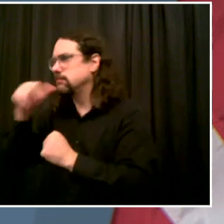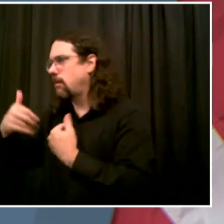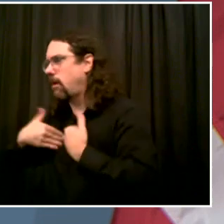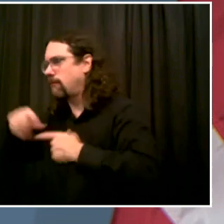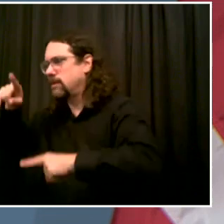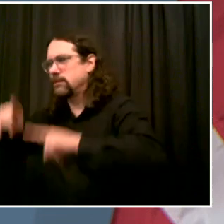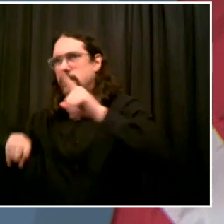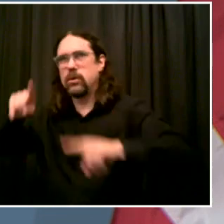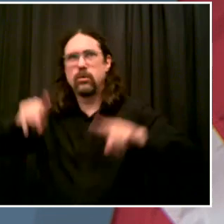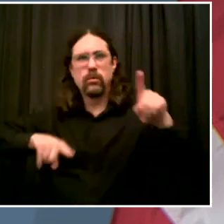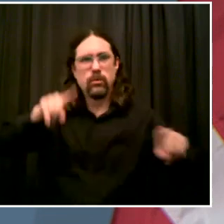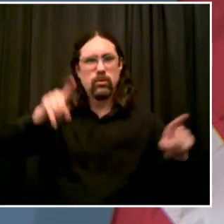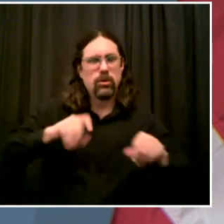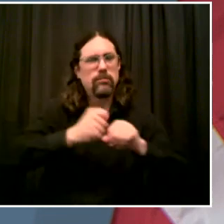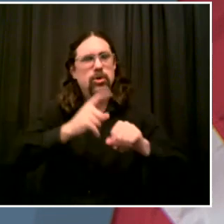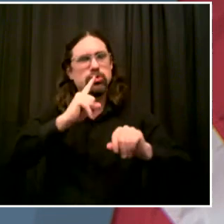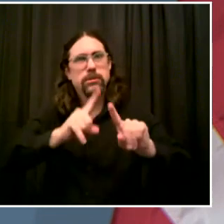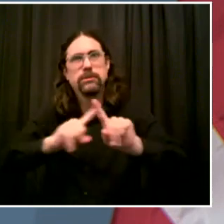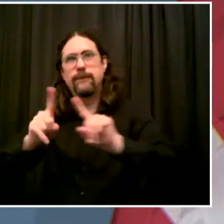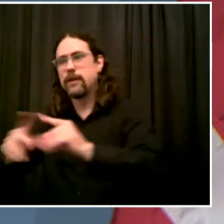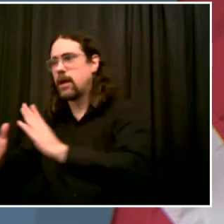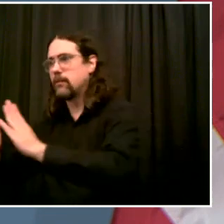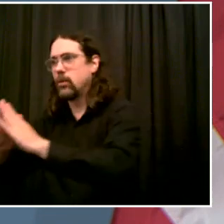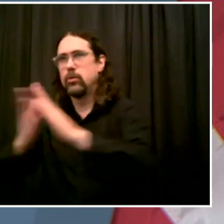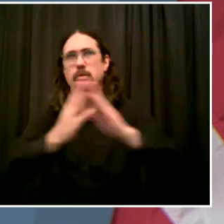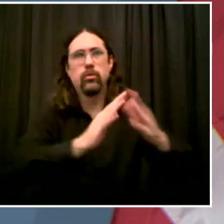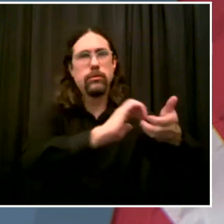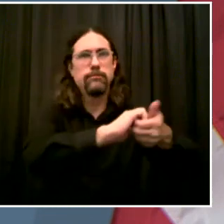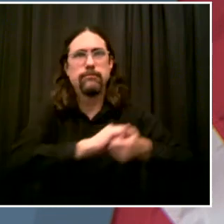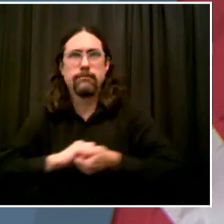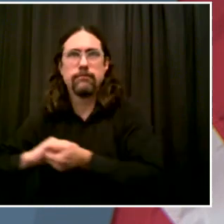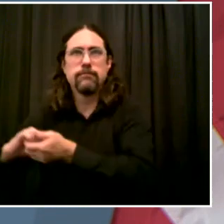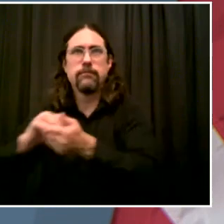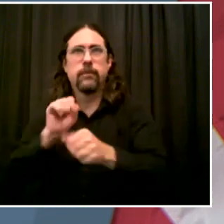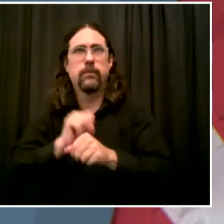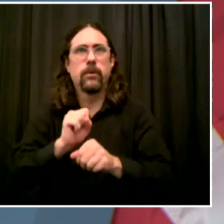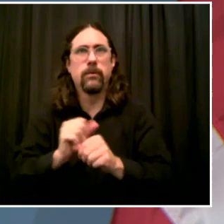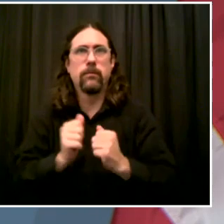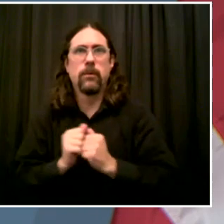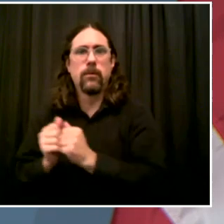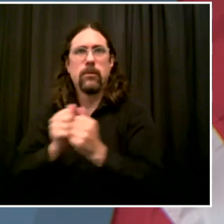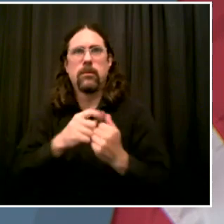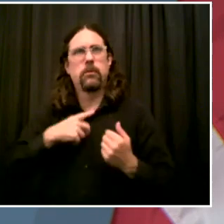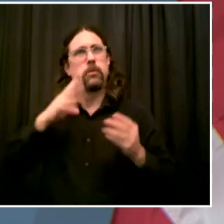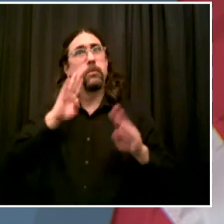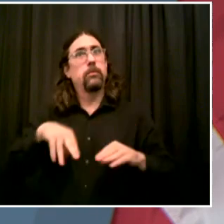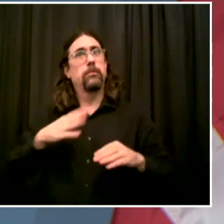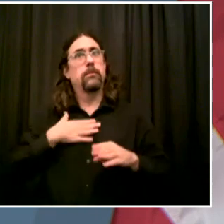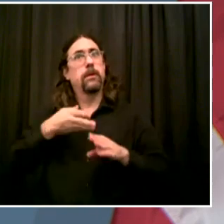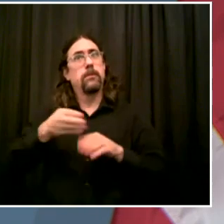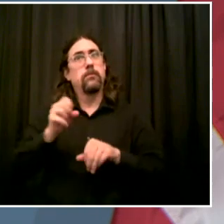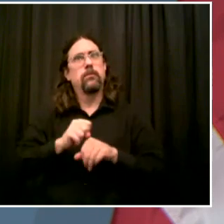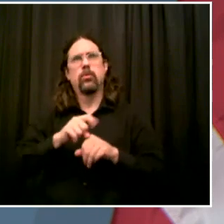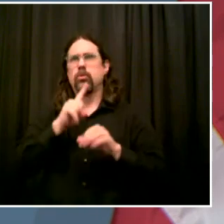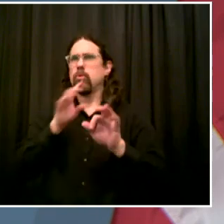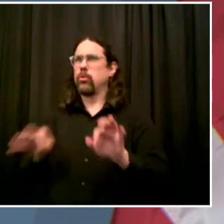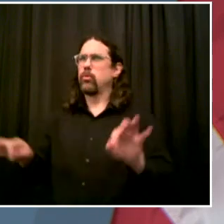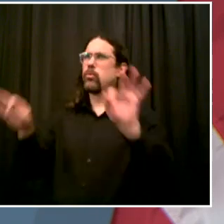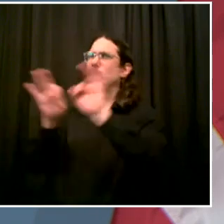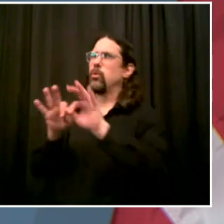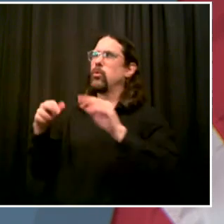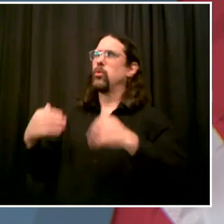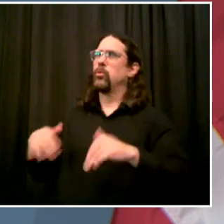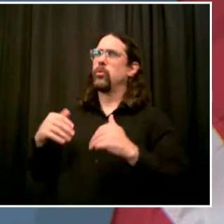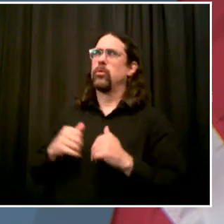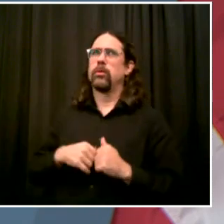work all too well because it was work that I did as a certified nursing assistant when I worked in a nursing home and had to take care of